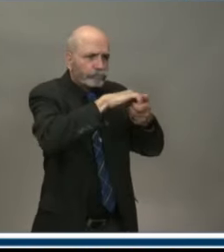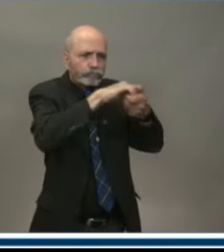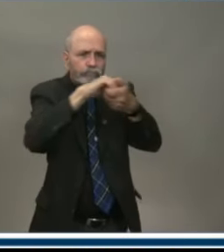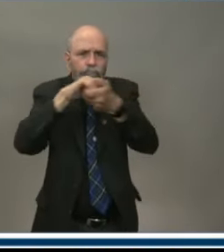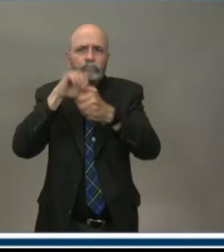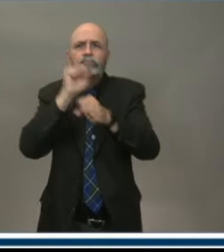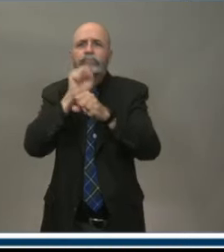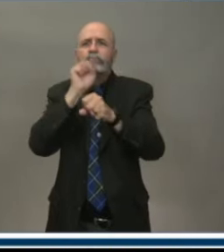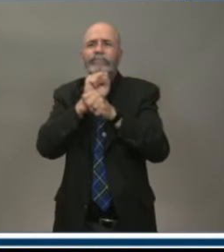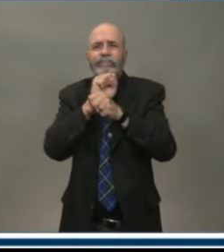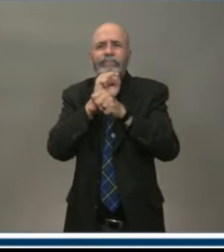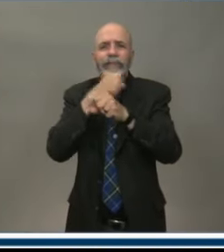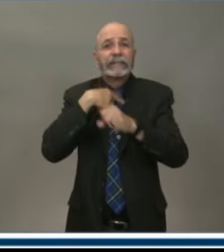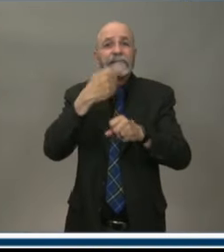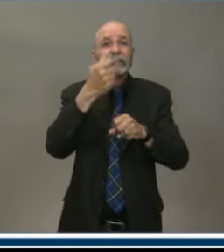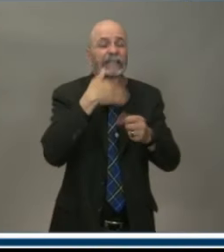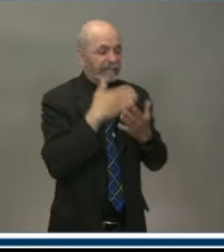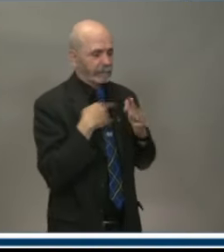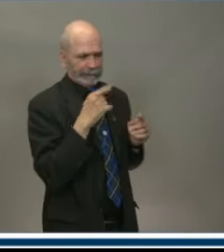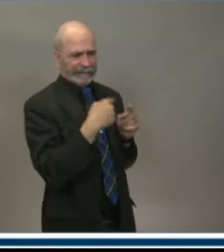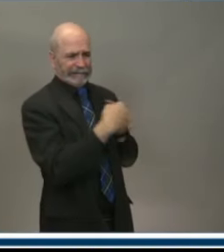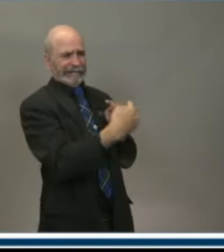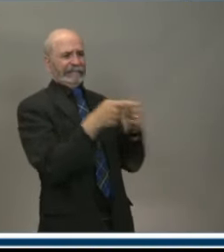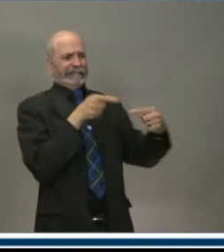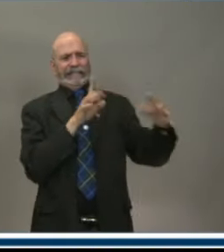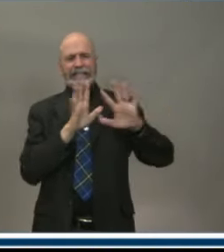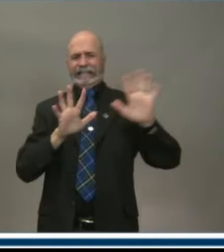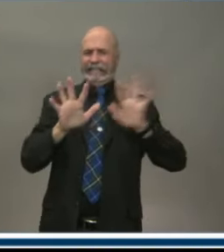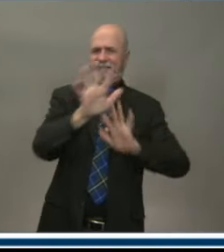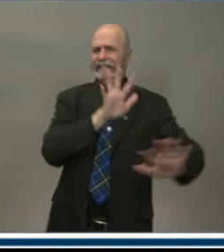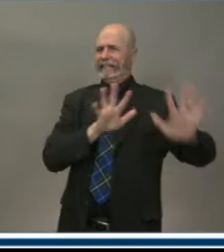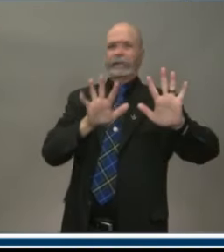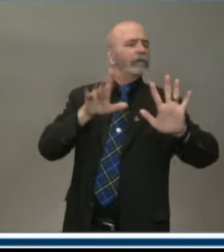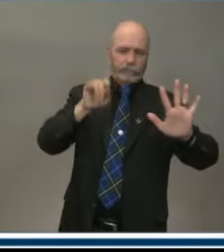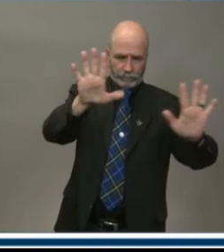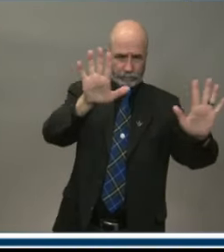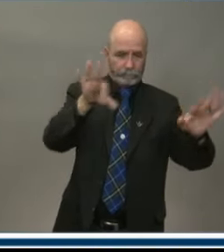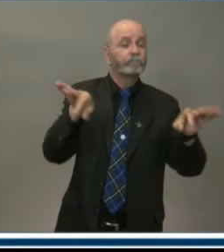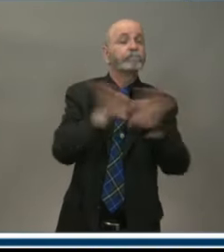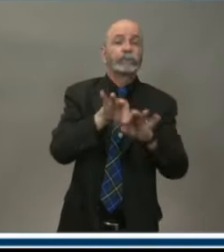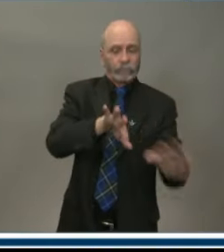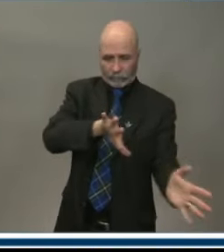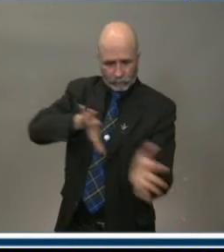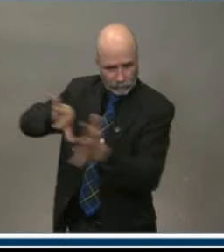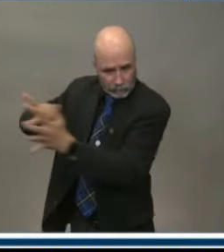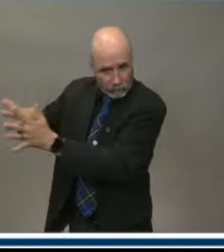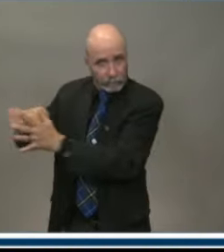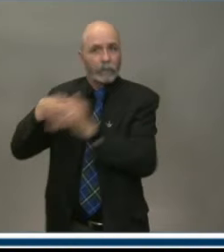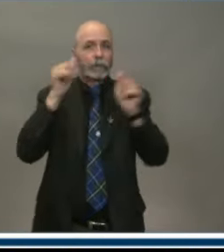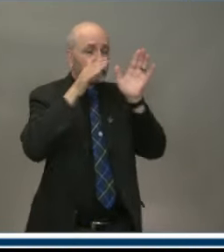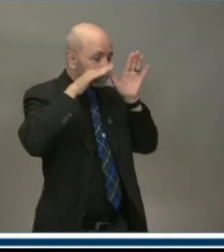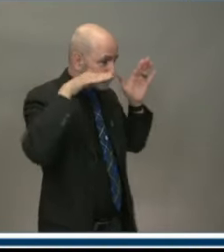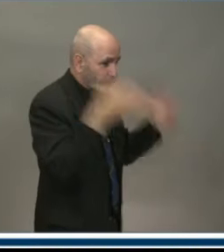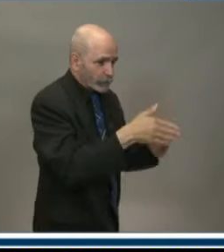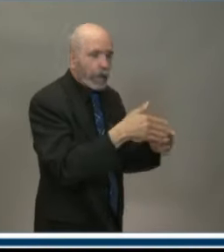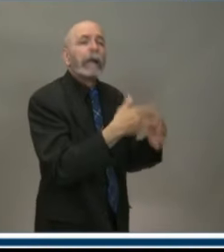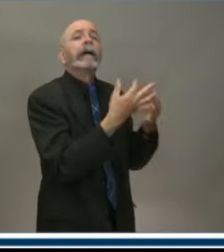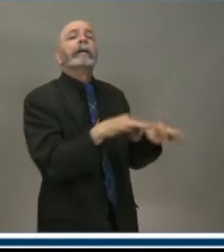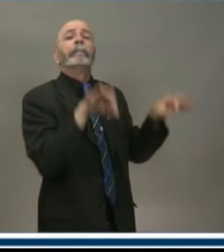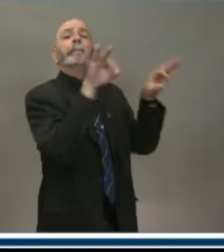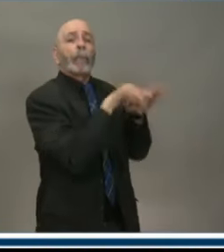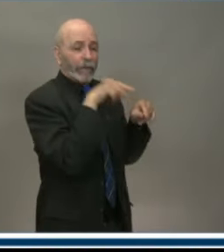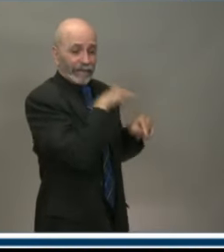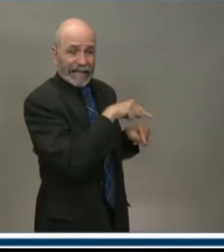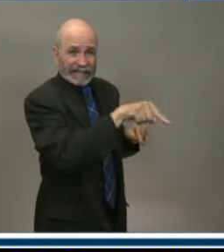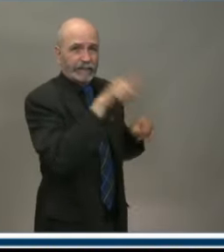have at different journeys of our journey together, and focused on our residents and our patients and Nova Scotians.